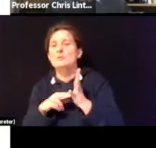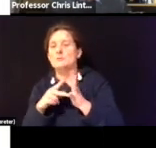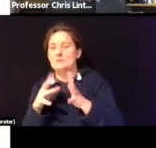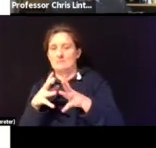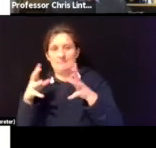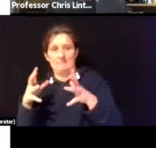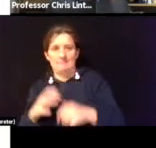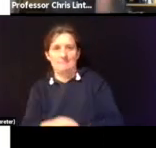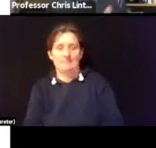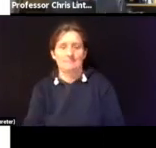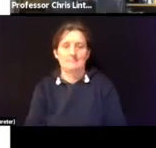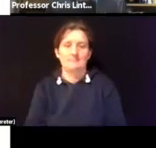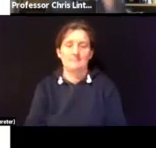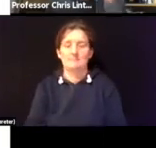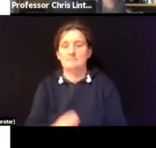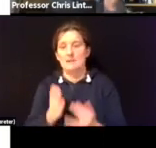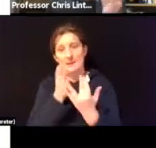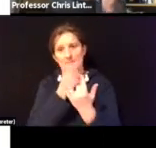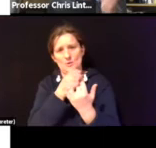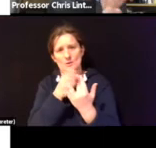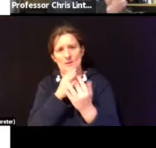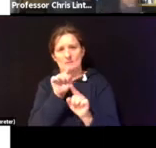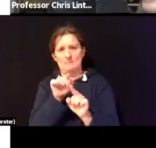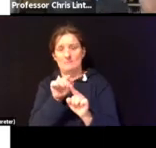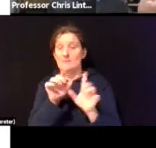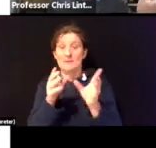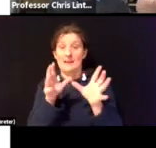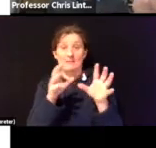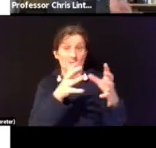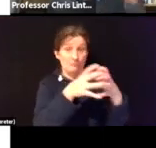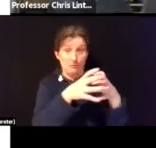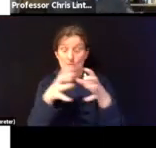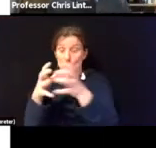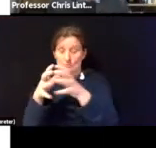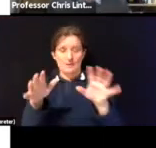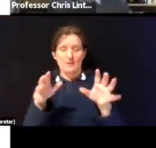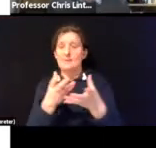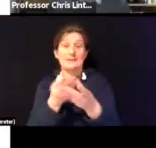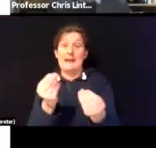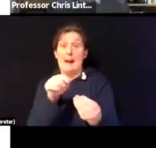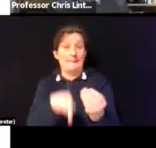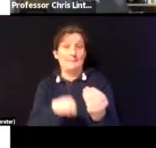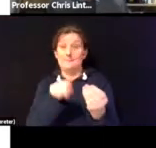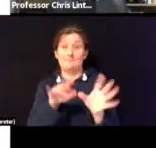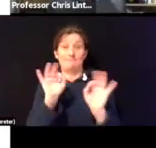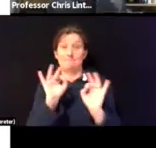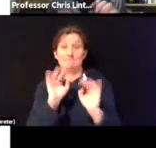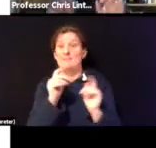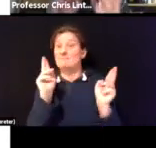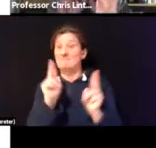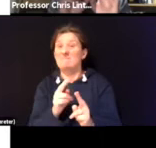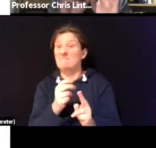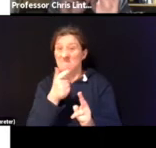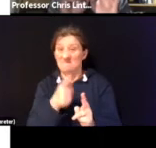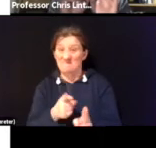the formal phrase. And there's a gap in between, and that's real. It's not that we're missing those planets, it's that they don't exist. And so you can think